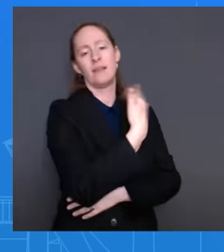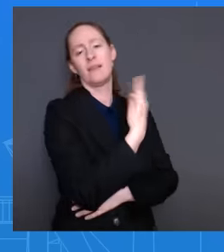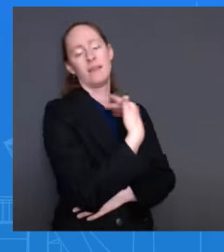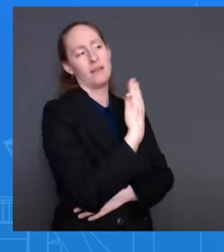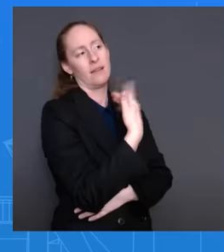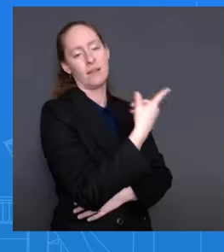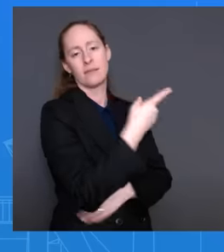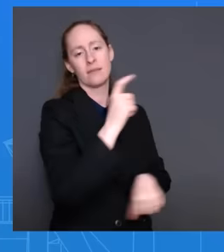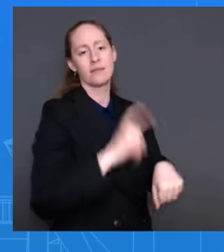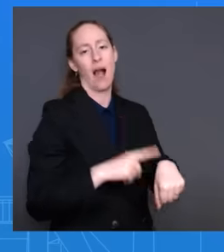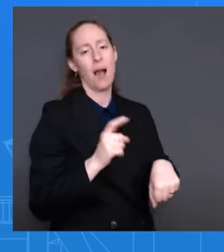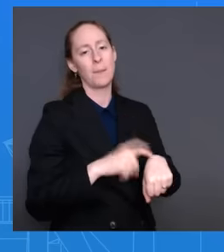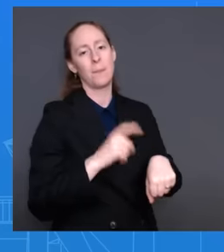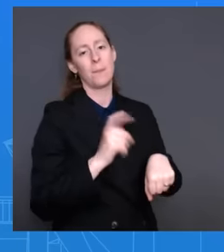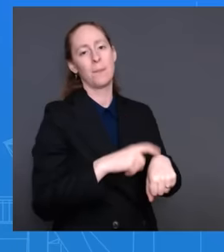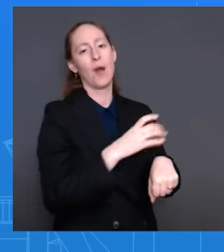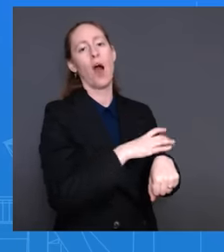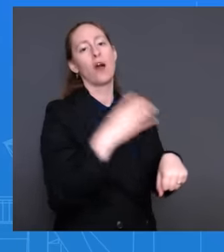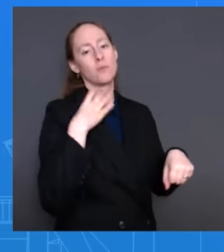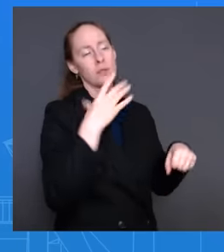banning of assault weapons